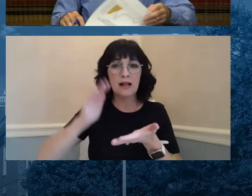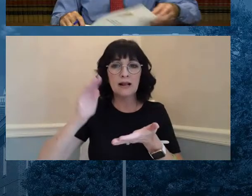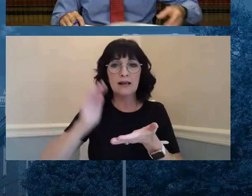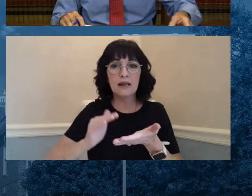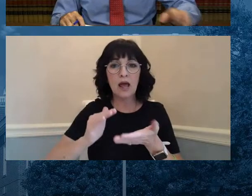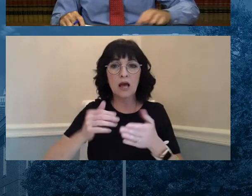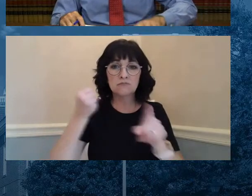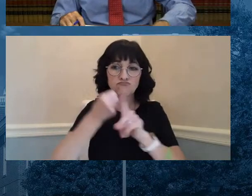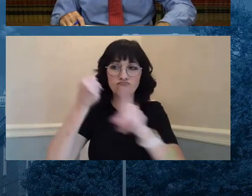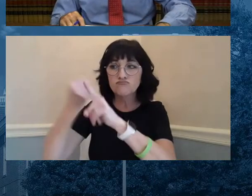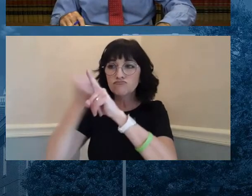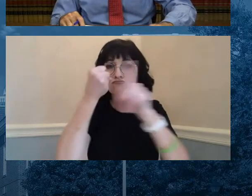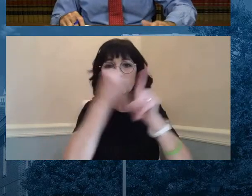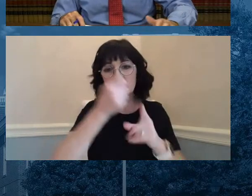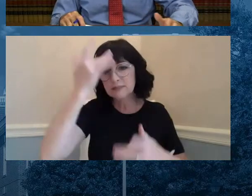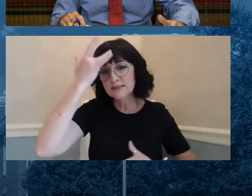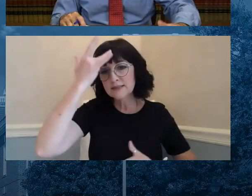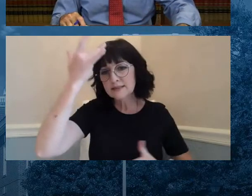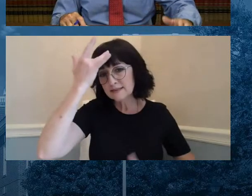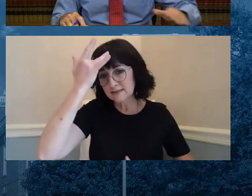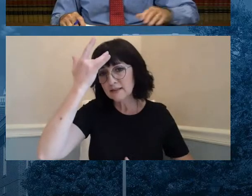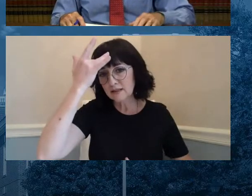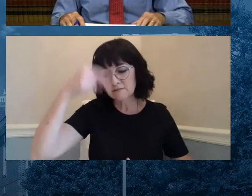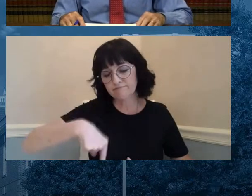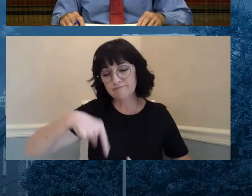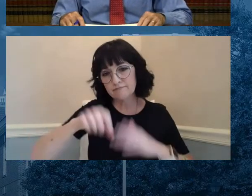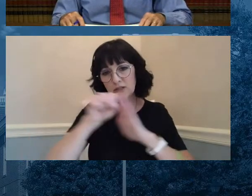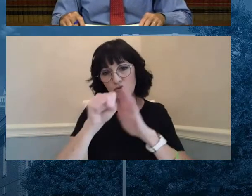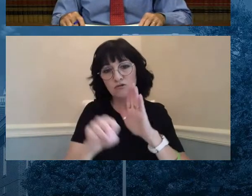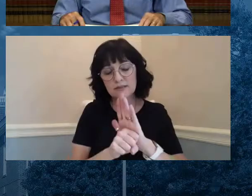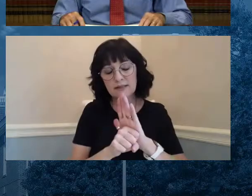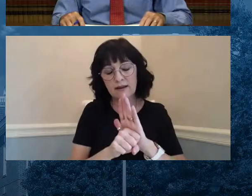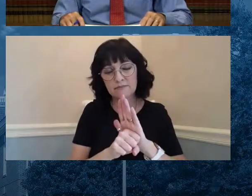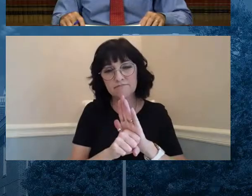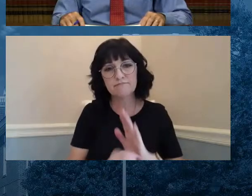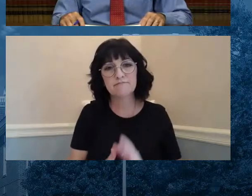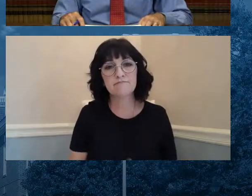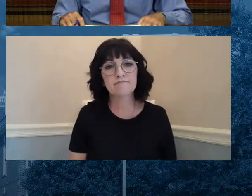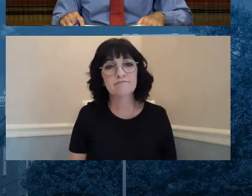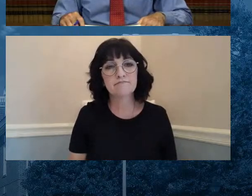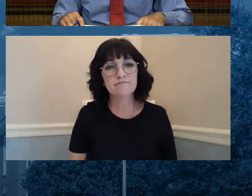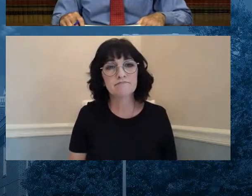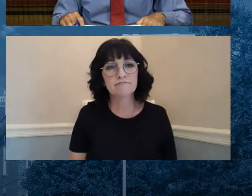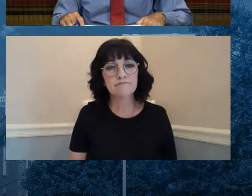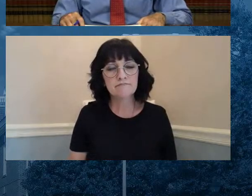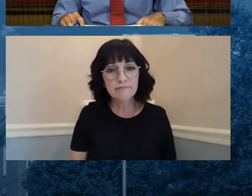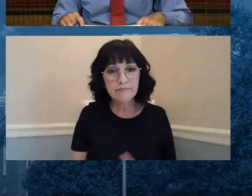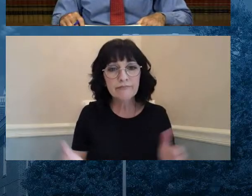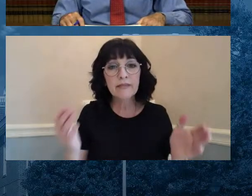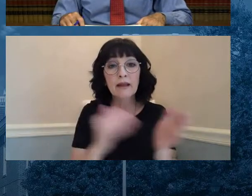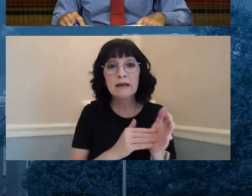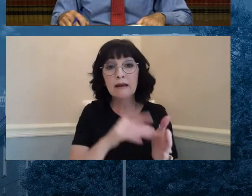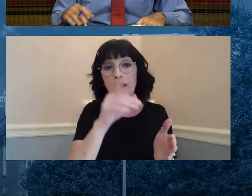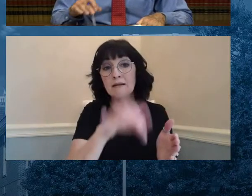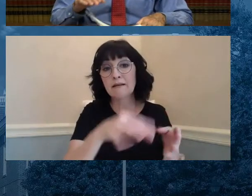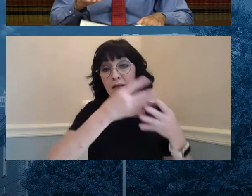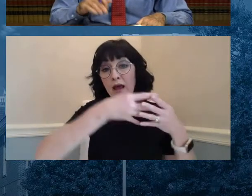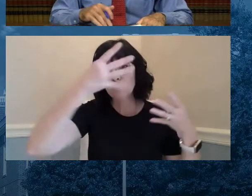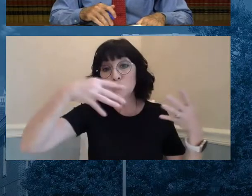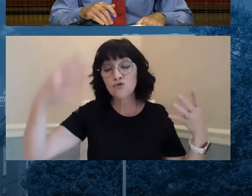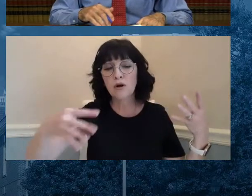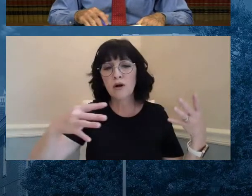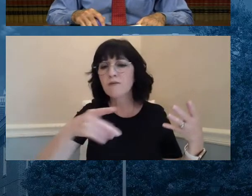were rising in our state. And here we go again with the number of deaths. And you can